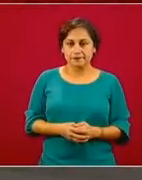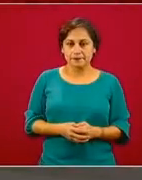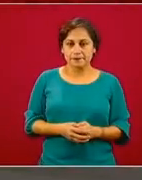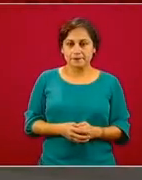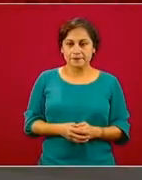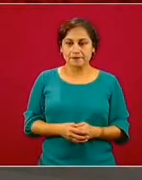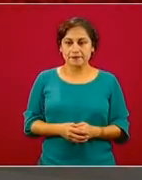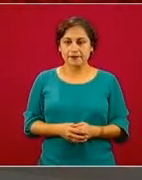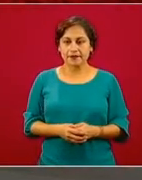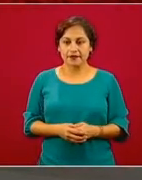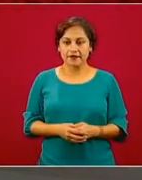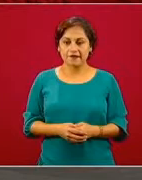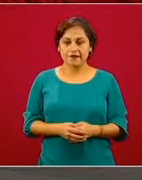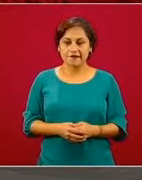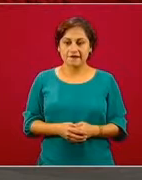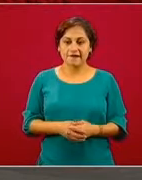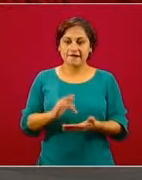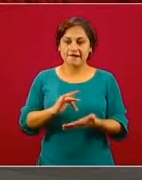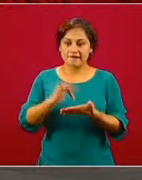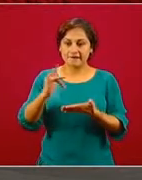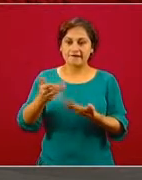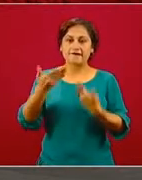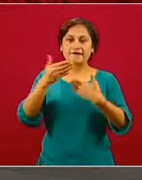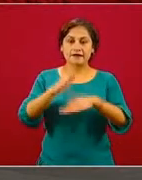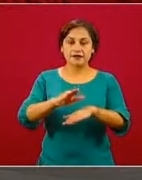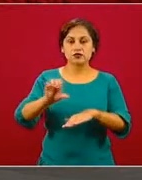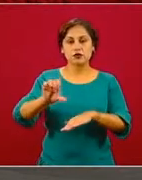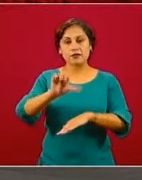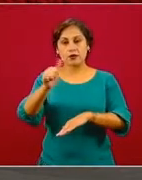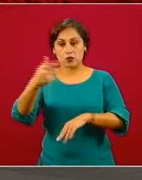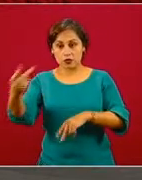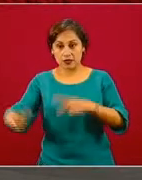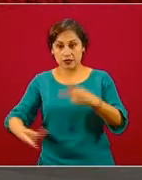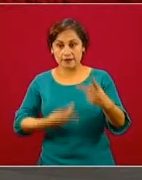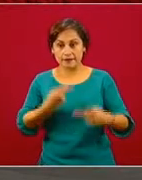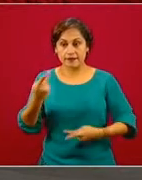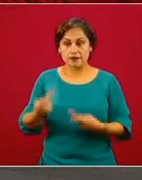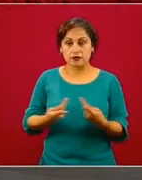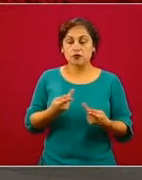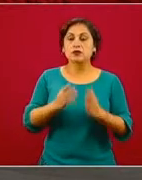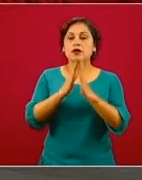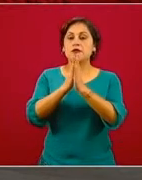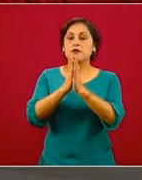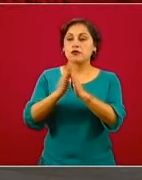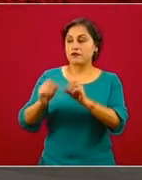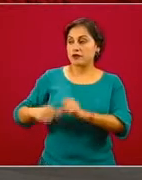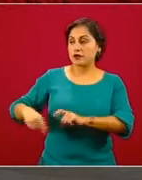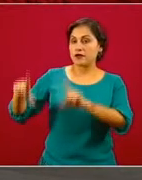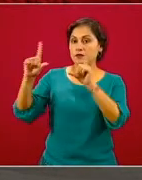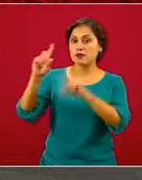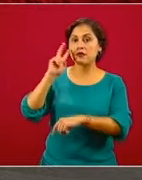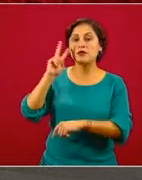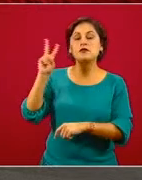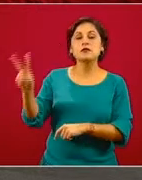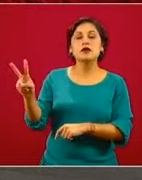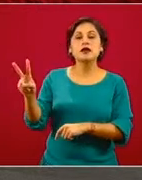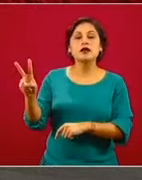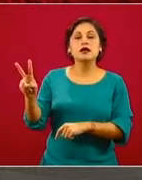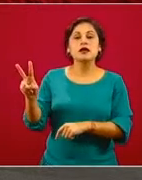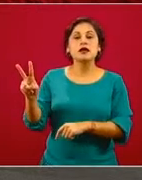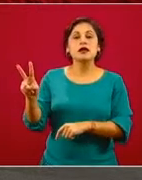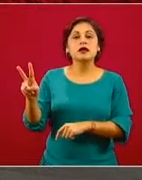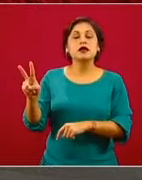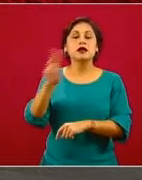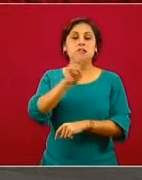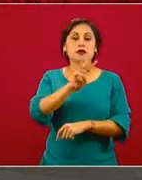institutionally. So this would be a matter of competence for those institutions, for the institutionalized